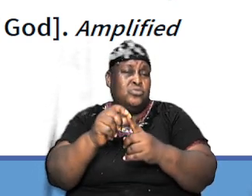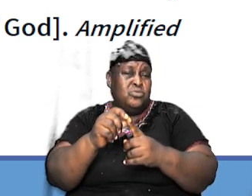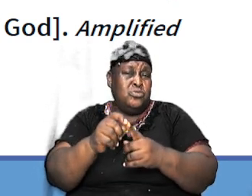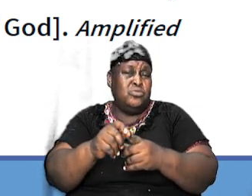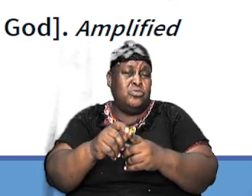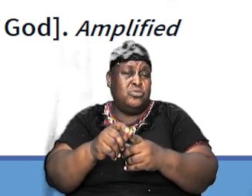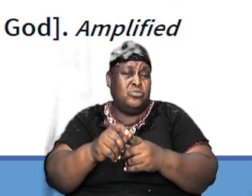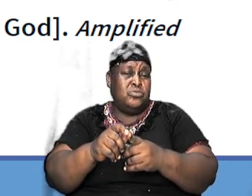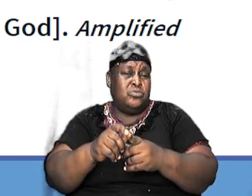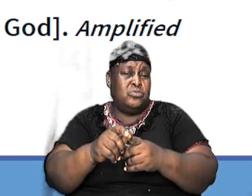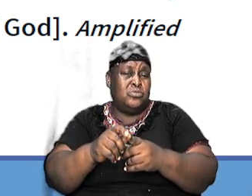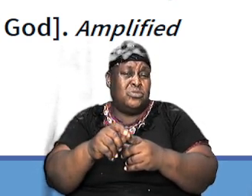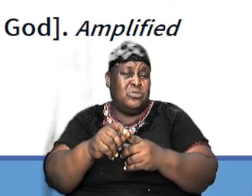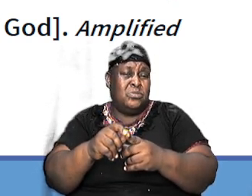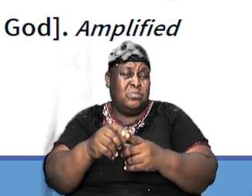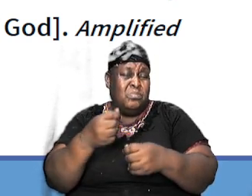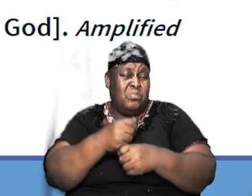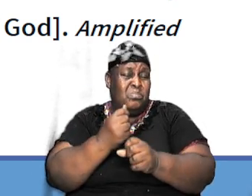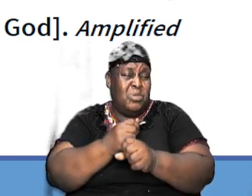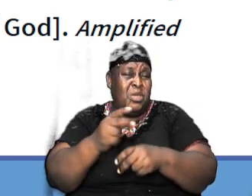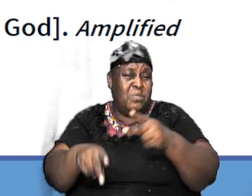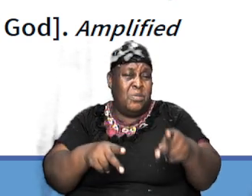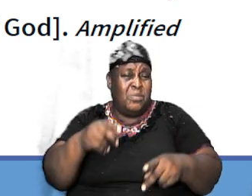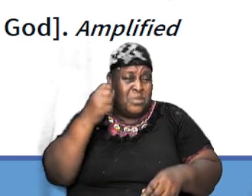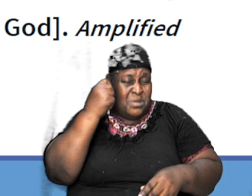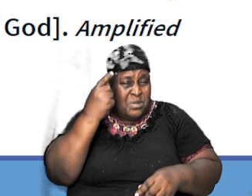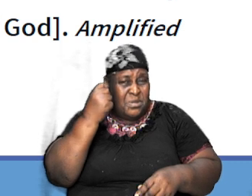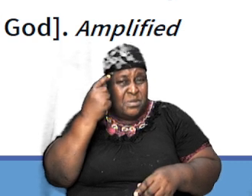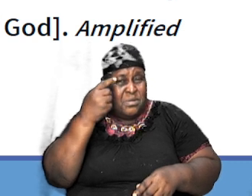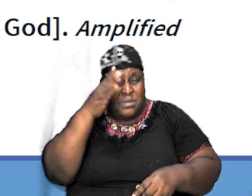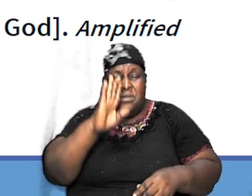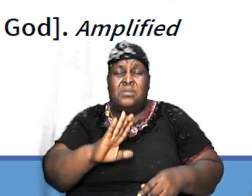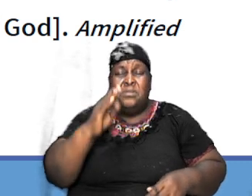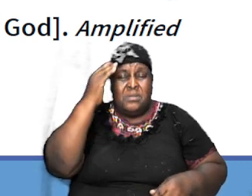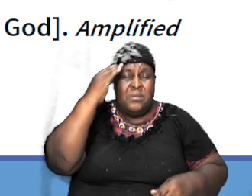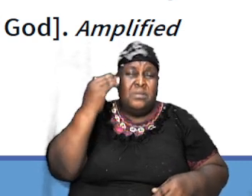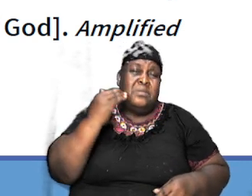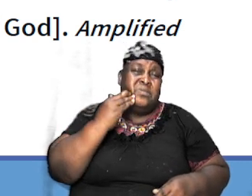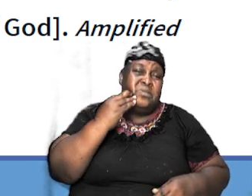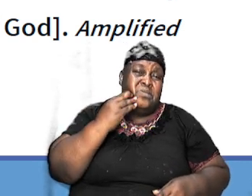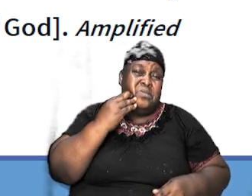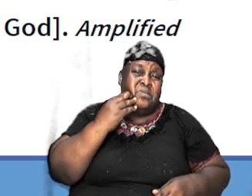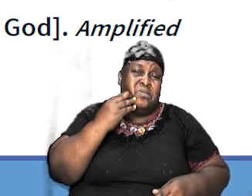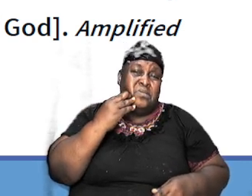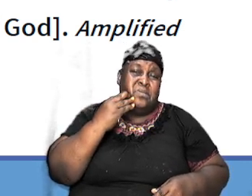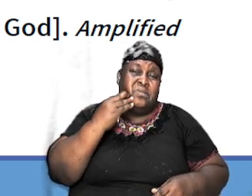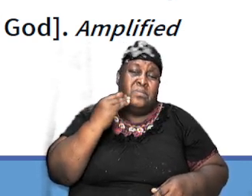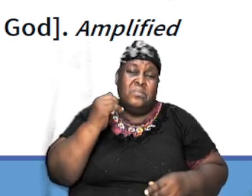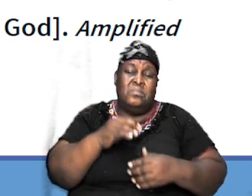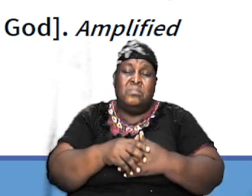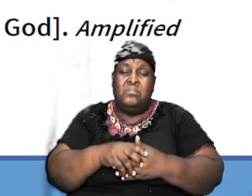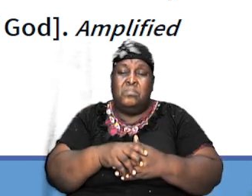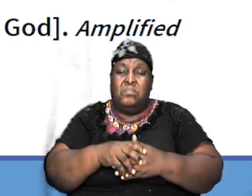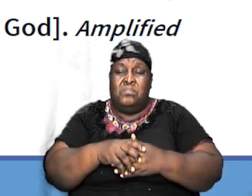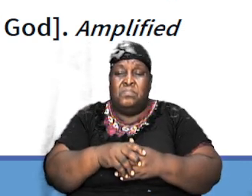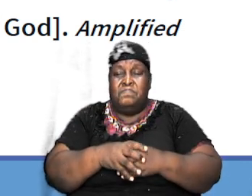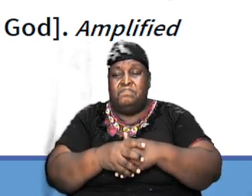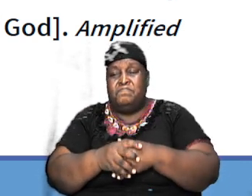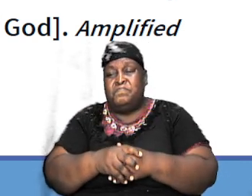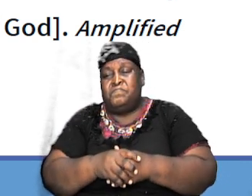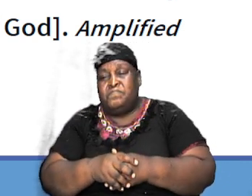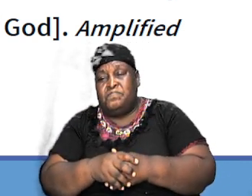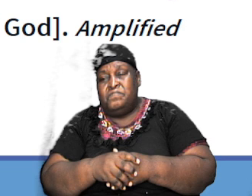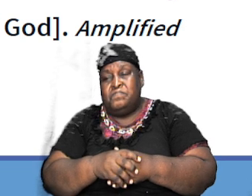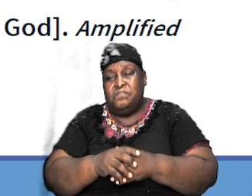emphasize that the Godhead, or the deity of God. When we speak about the